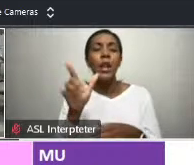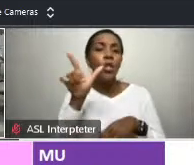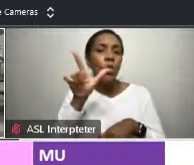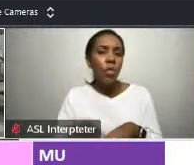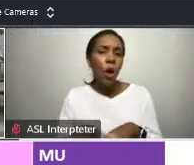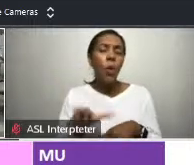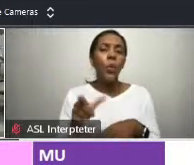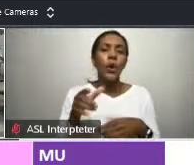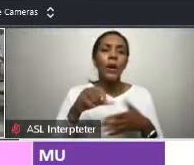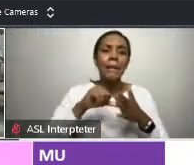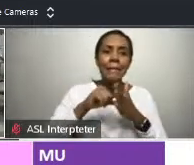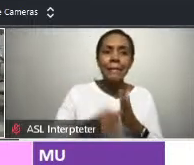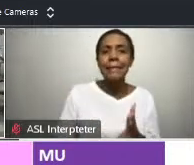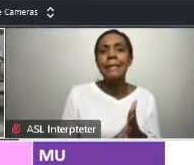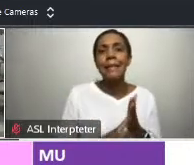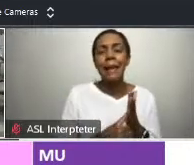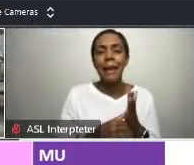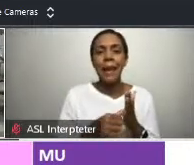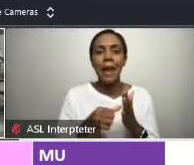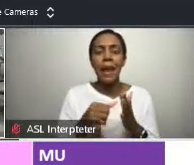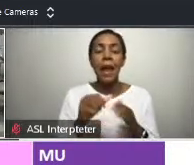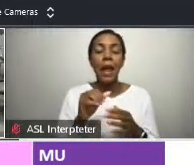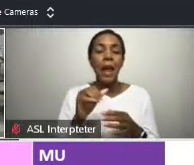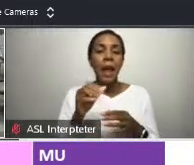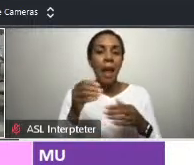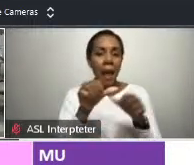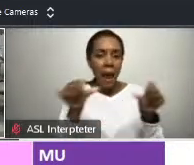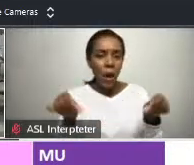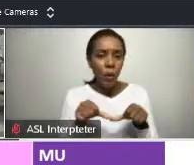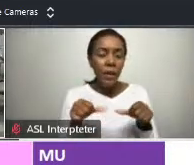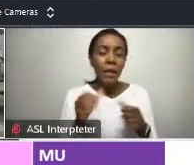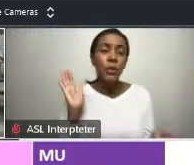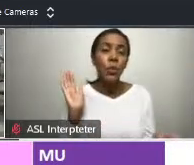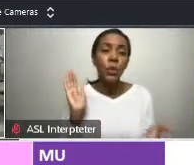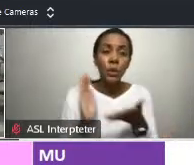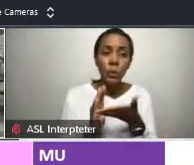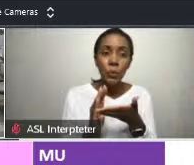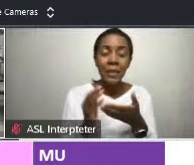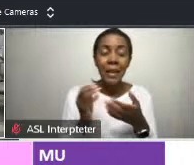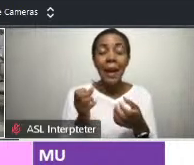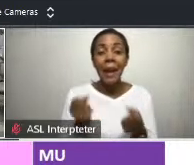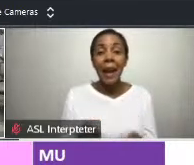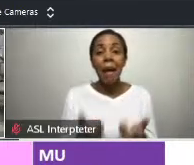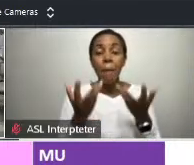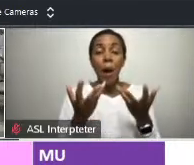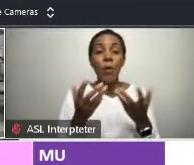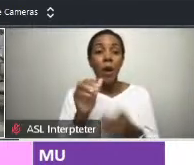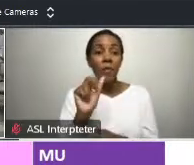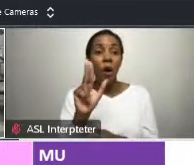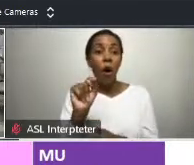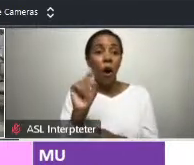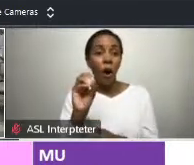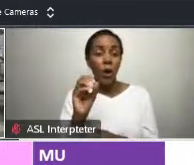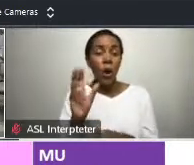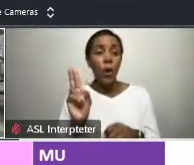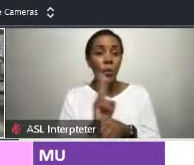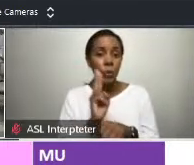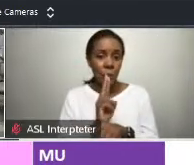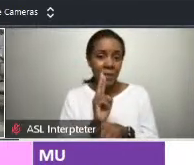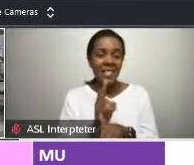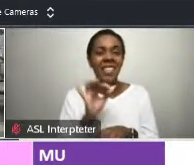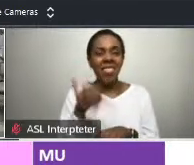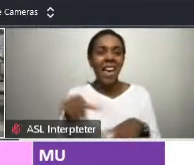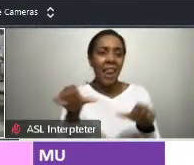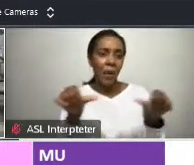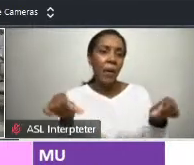areas, again, more to the point here, reducing the amount of auto-oriented uses that would be allowed by right in those